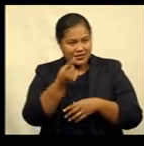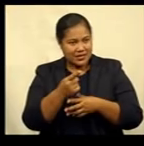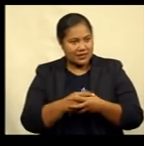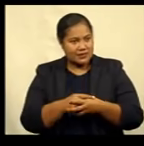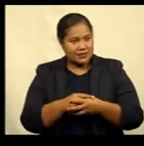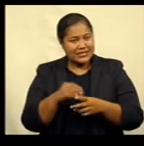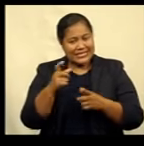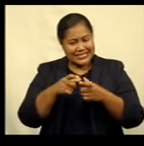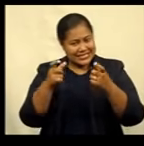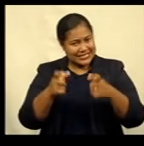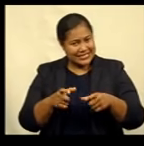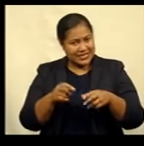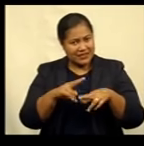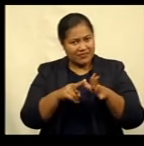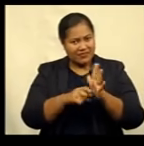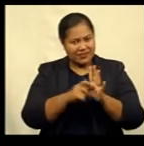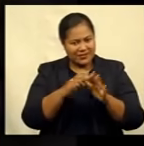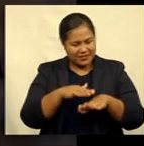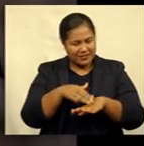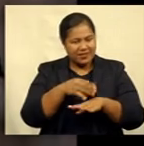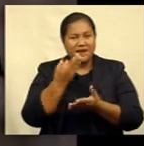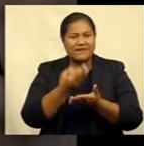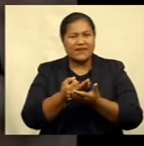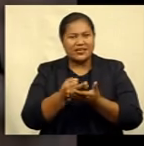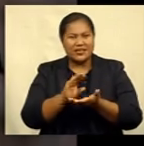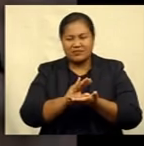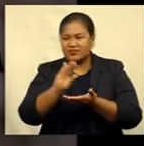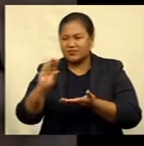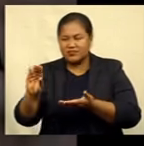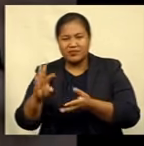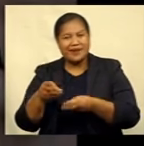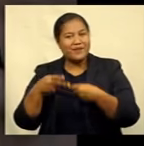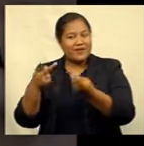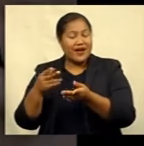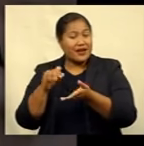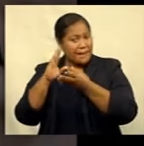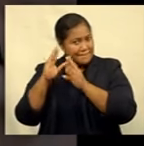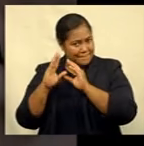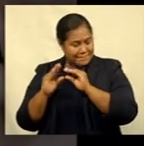the city of Frankston funded the freight for beds to Fiji. This was